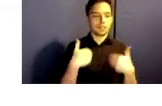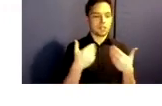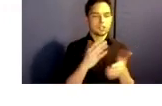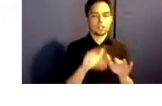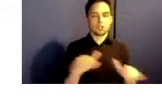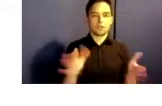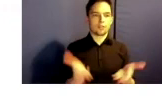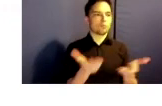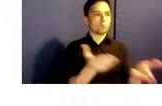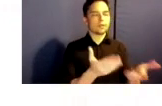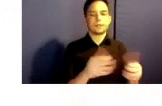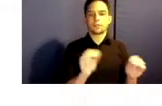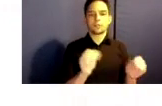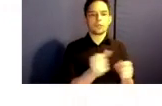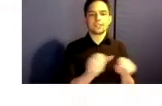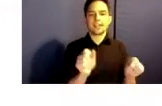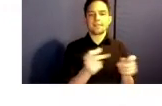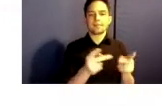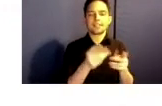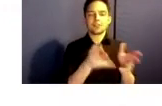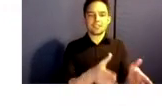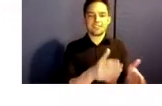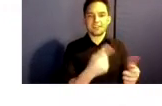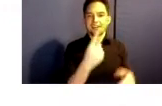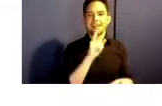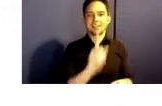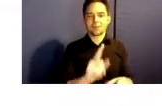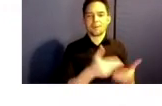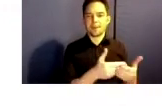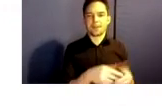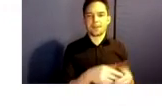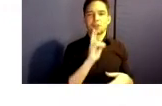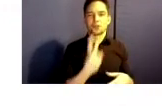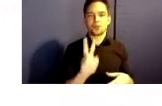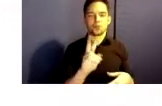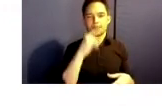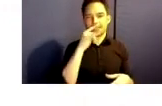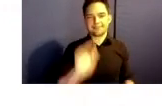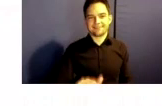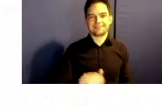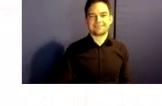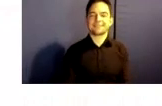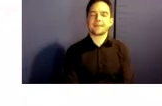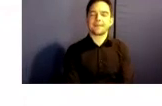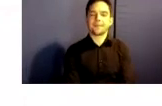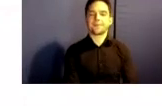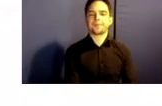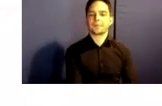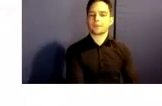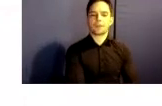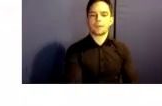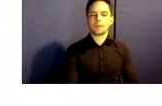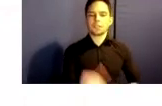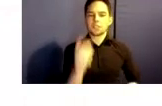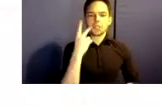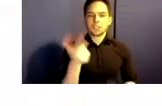safe to leave a 1-year-old baby or a 2-year-old toddler. We haven't seen any significant